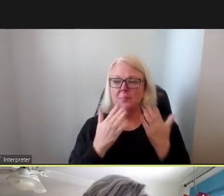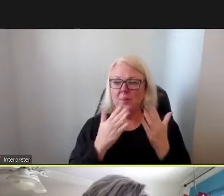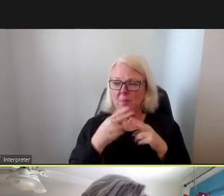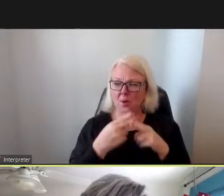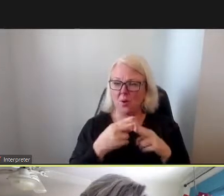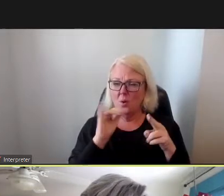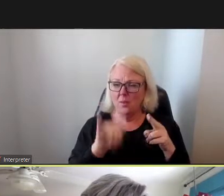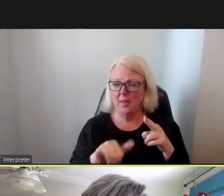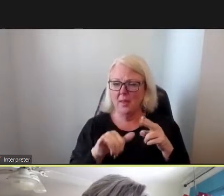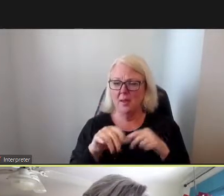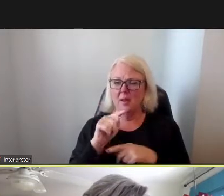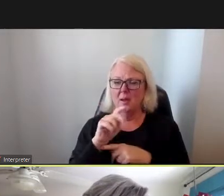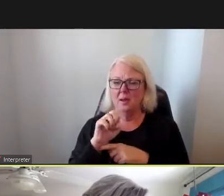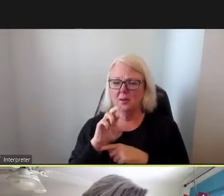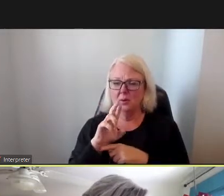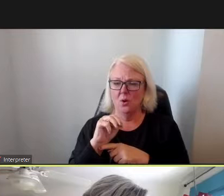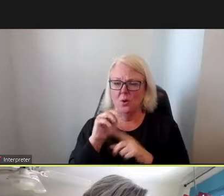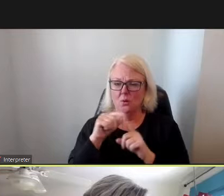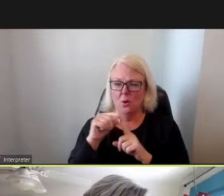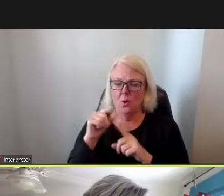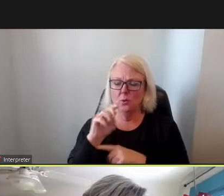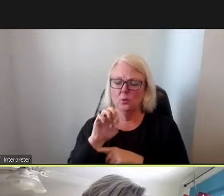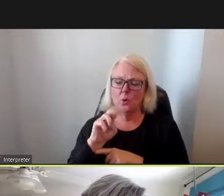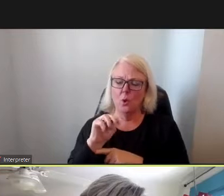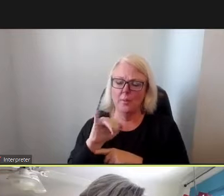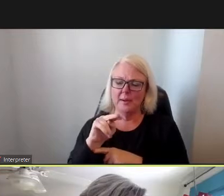a terministic screen.